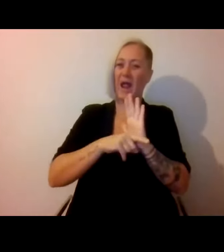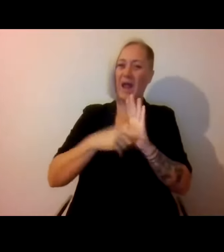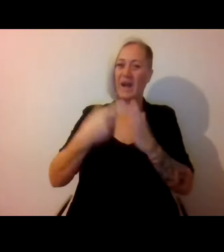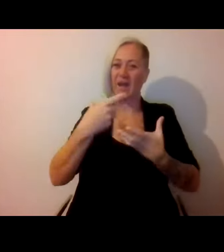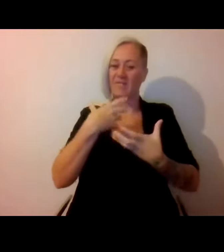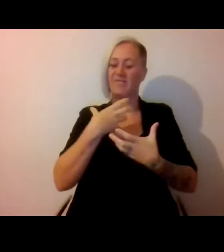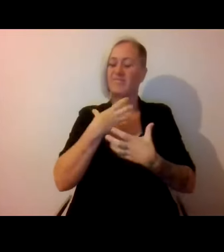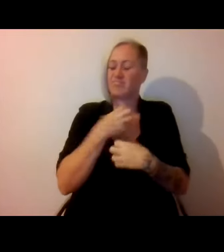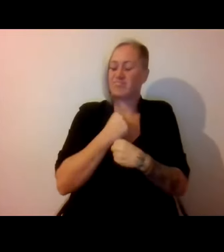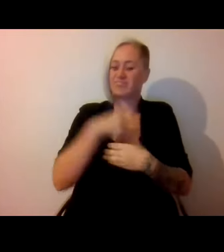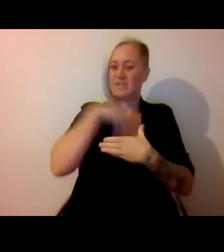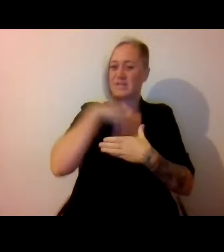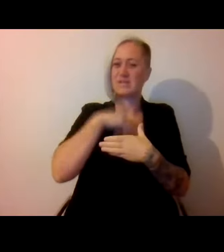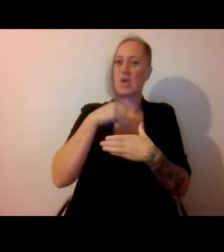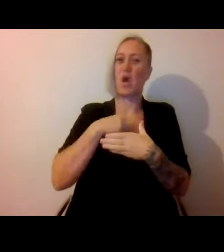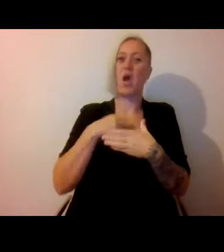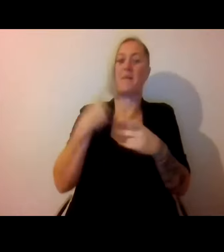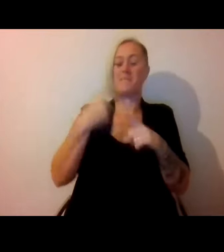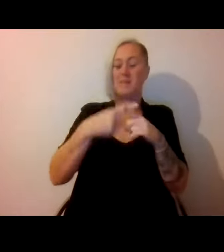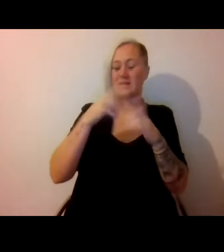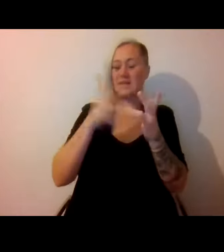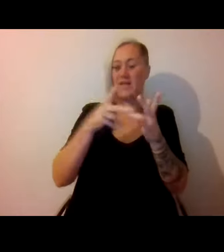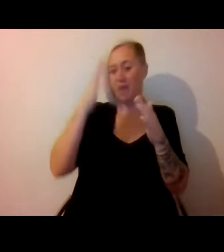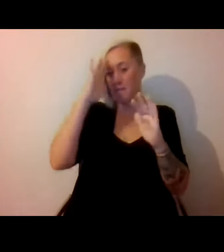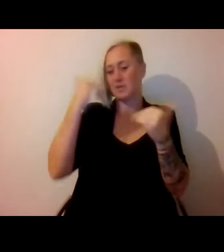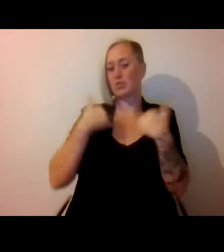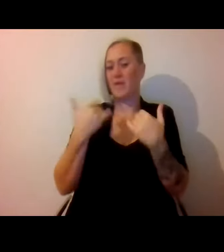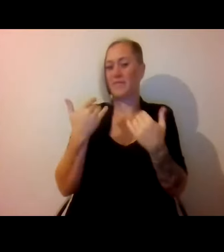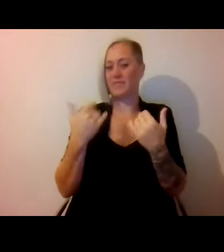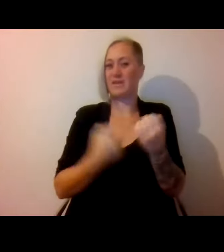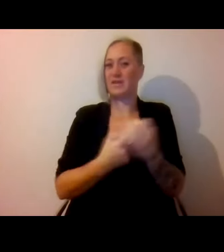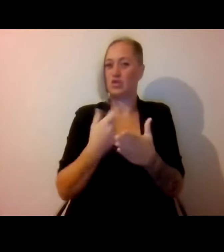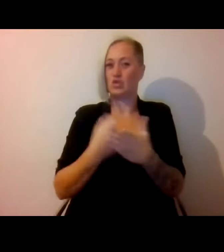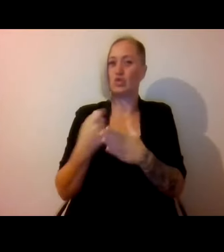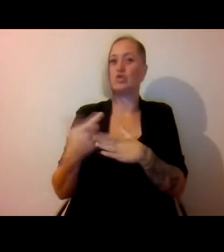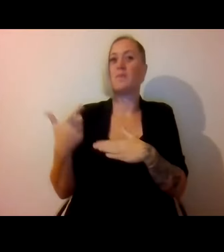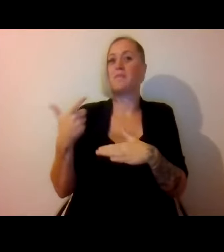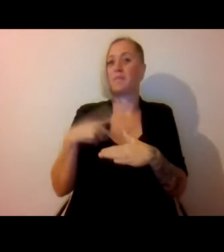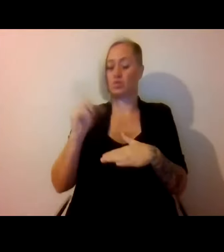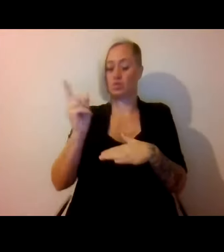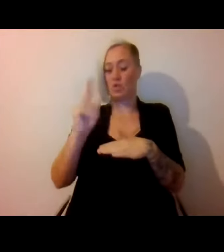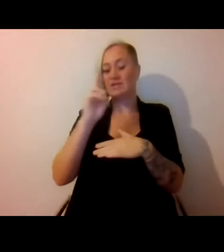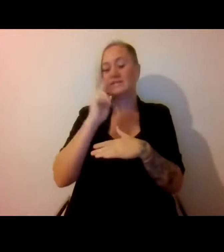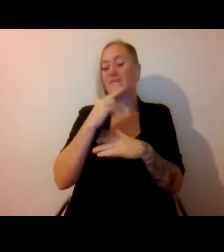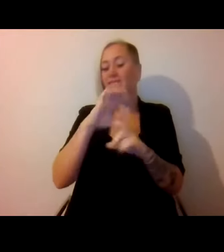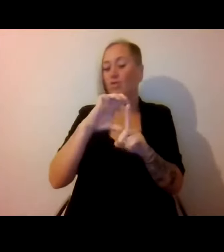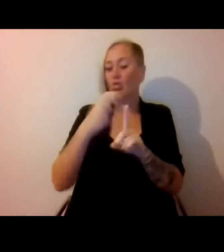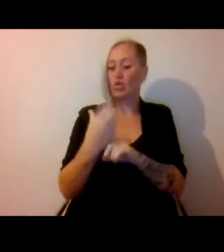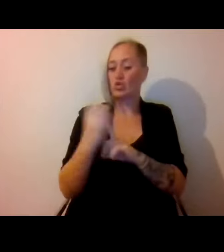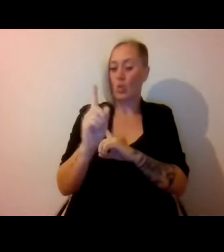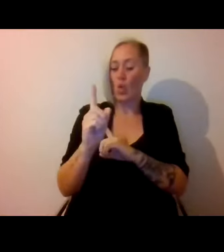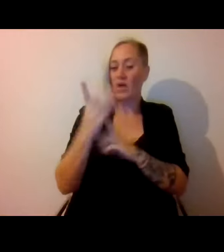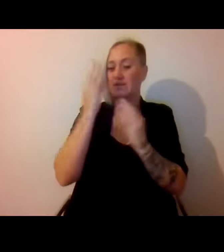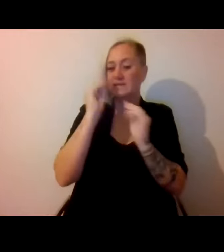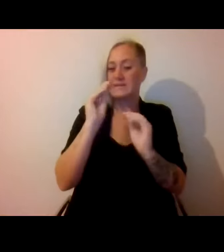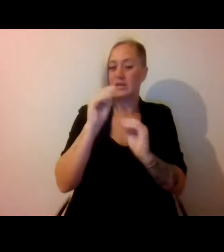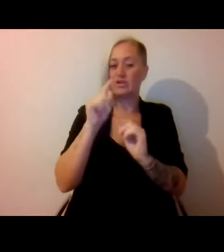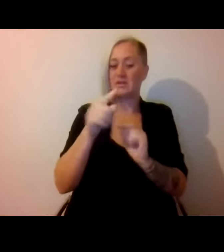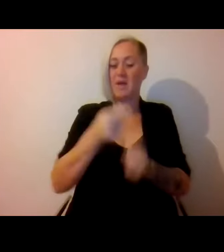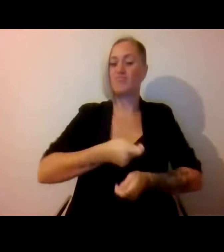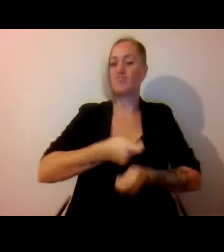helplessness, and other mental health issues. Because what deaf culture does is teaches them, raises them to